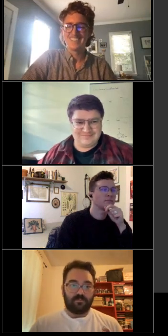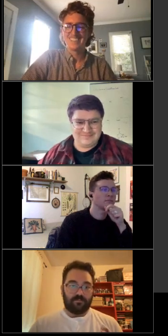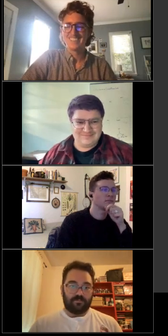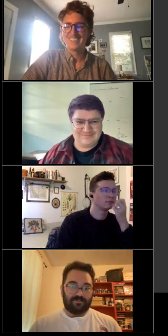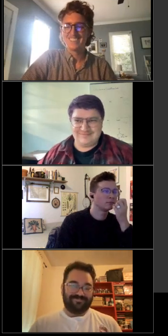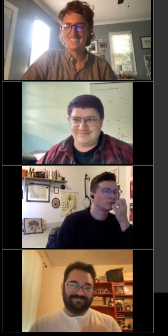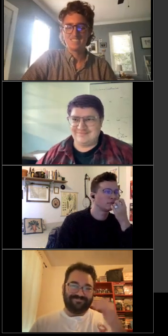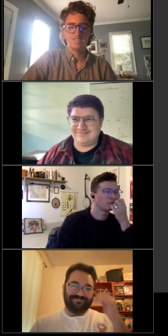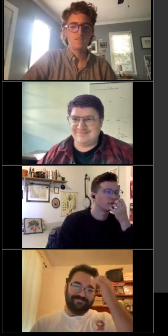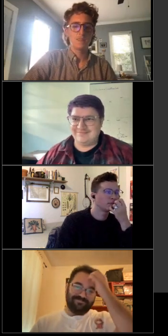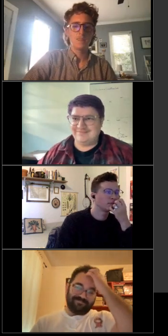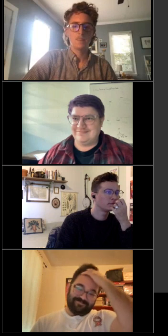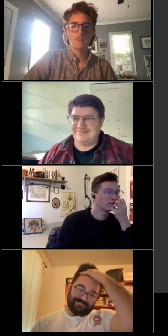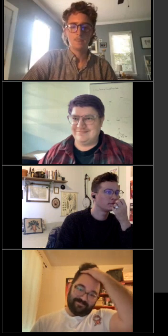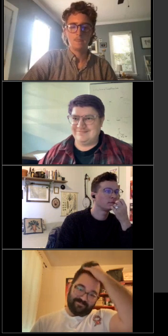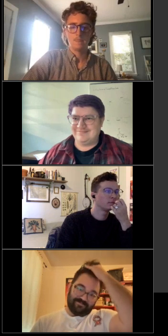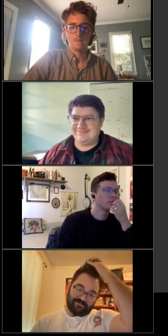Kirby.